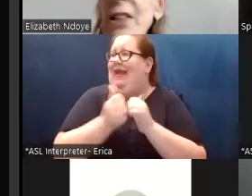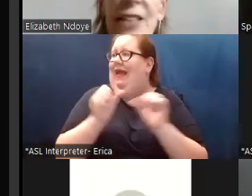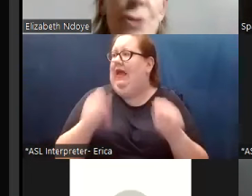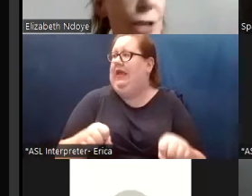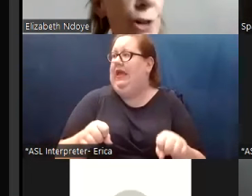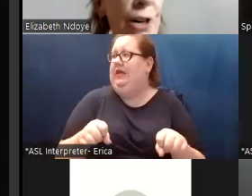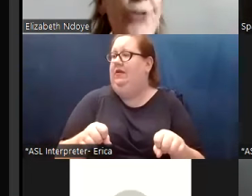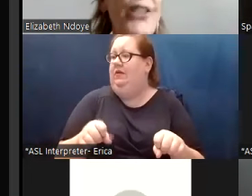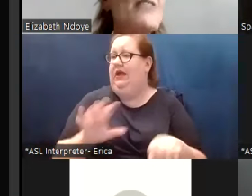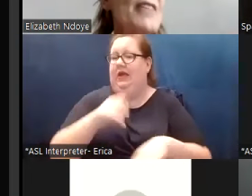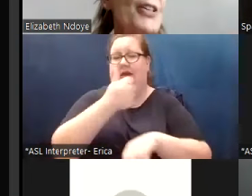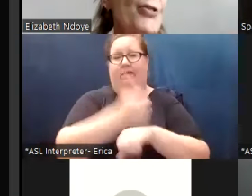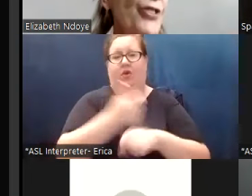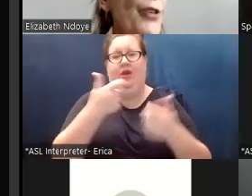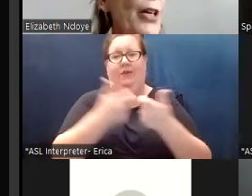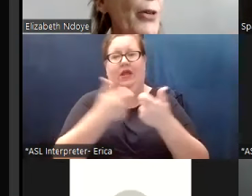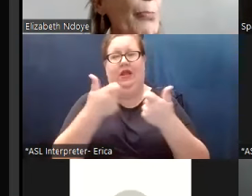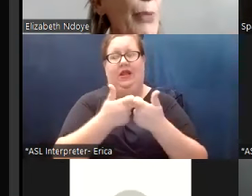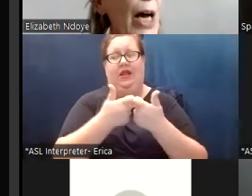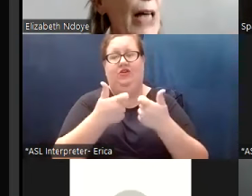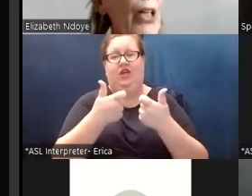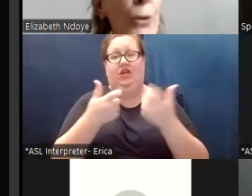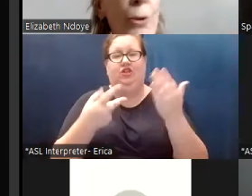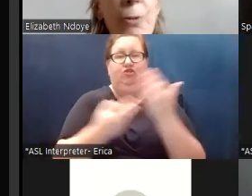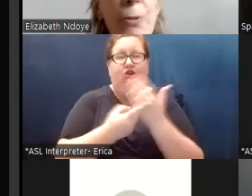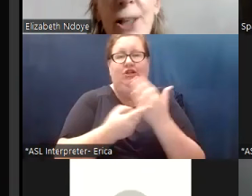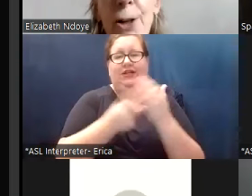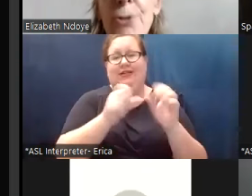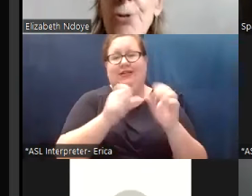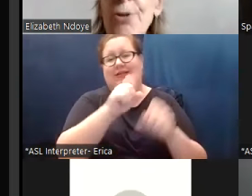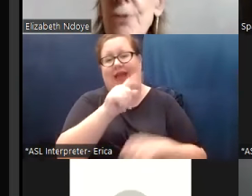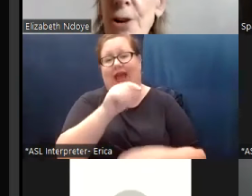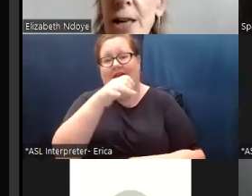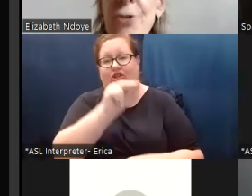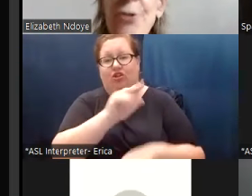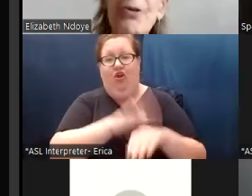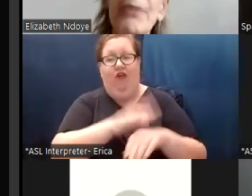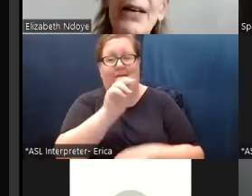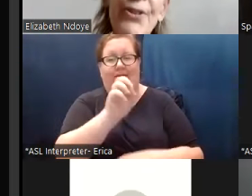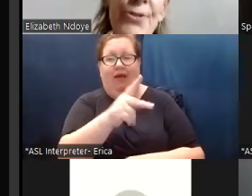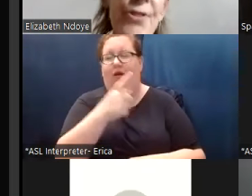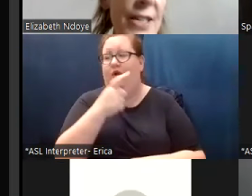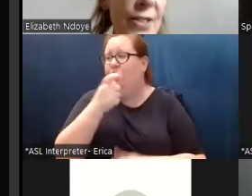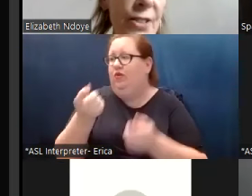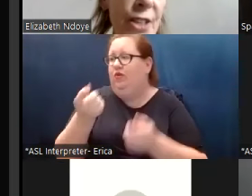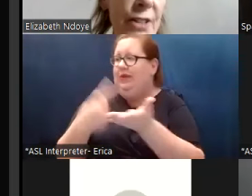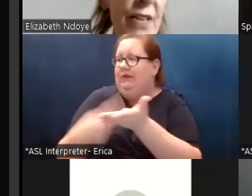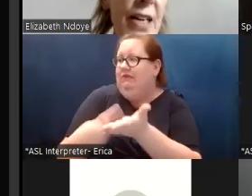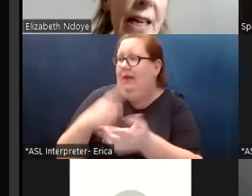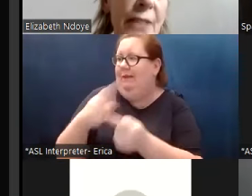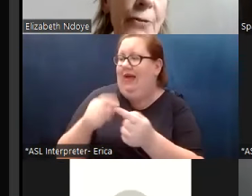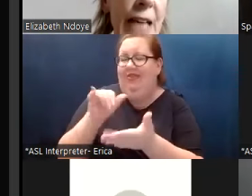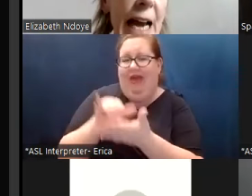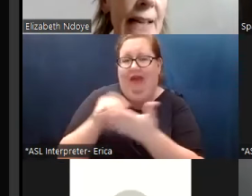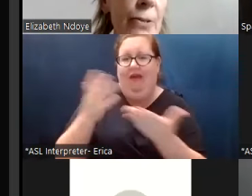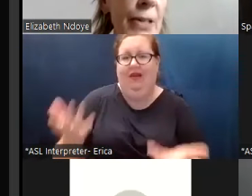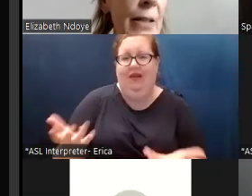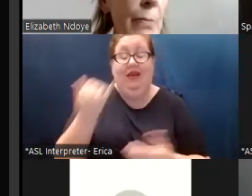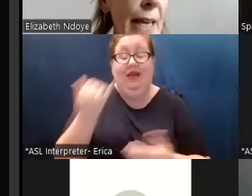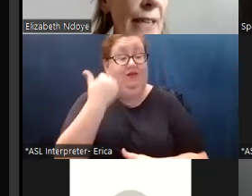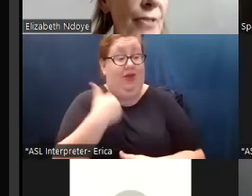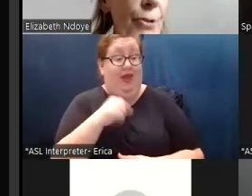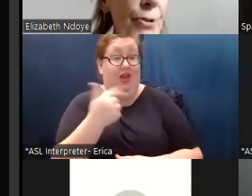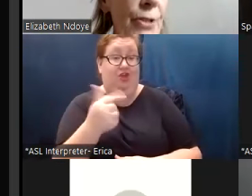an electric charging station on our block? Who do we go to talk to about those kinds of things? If we had a